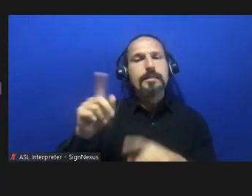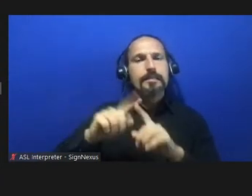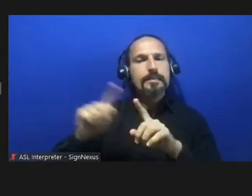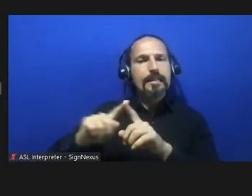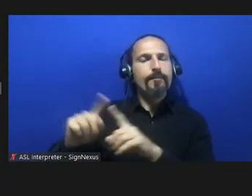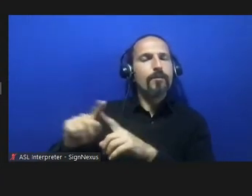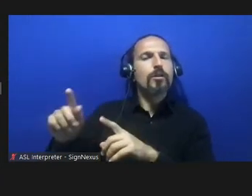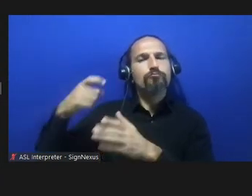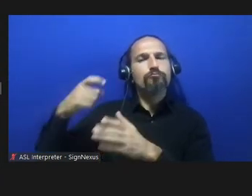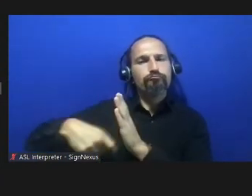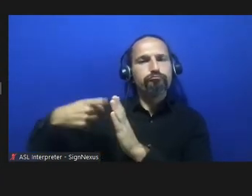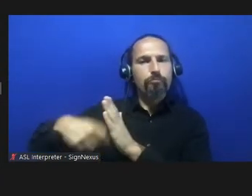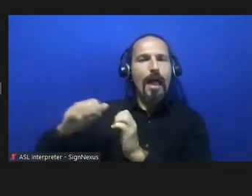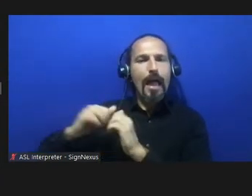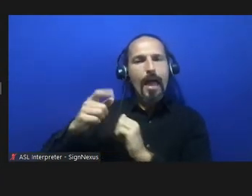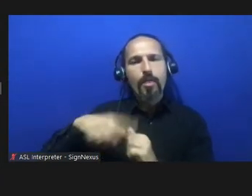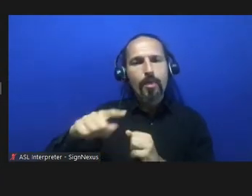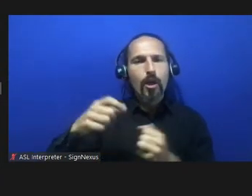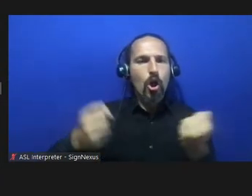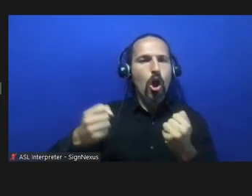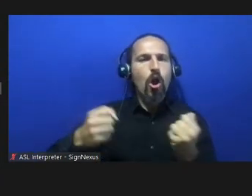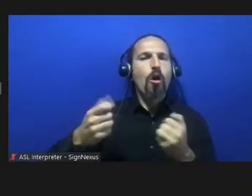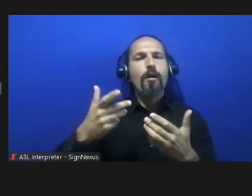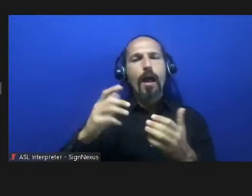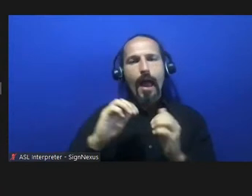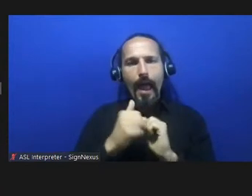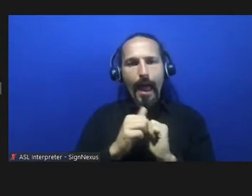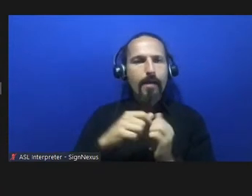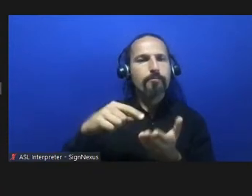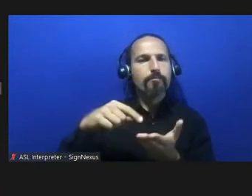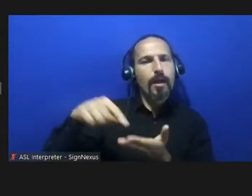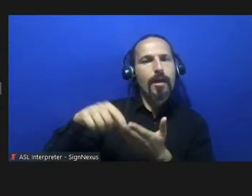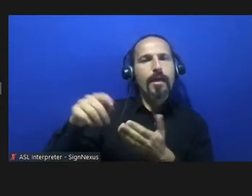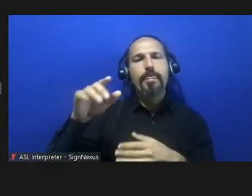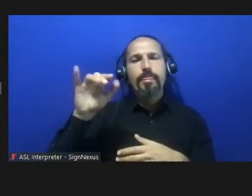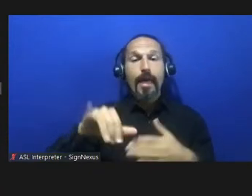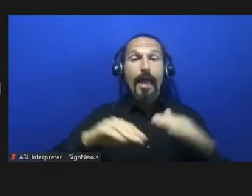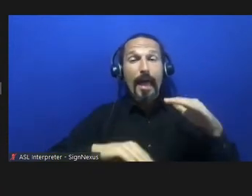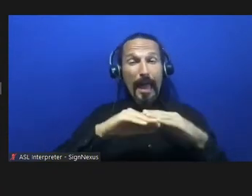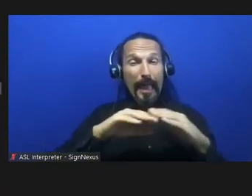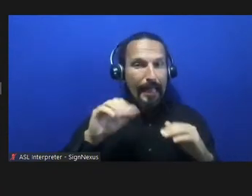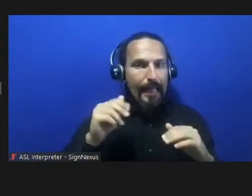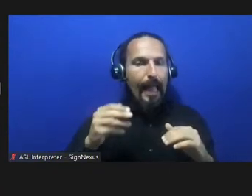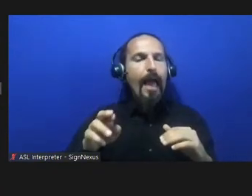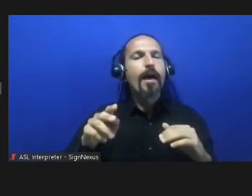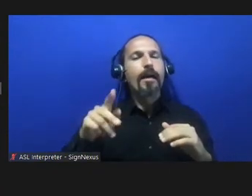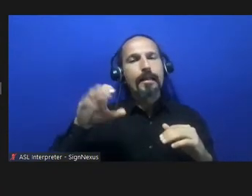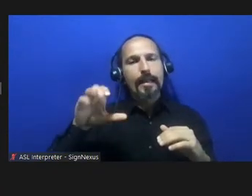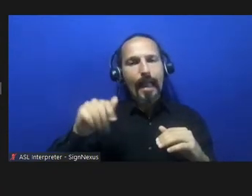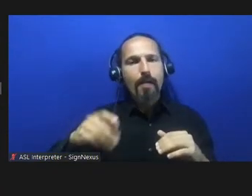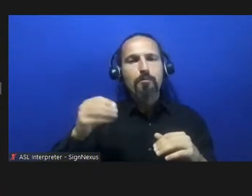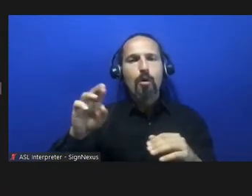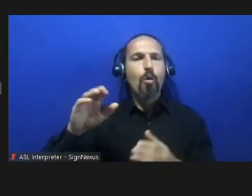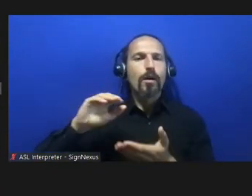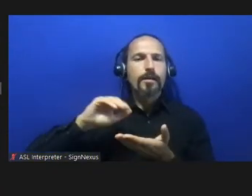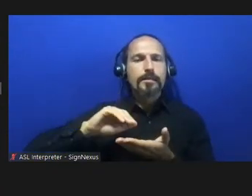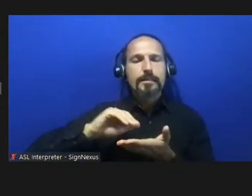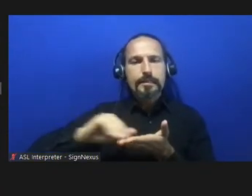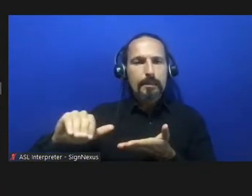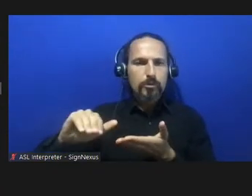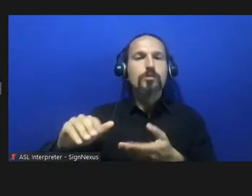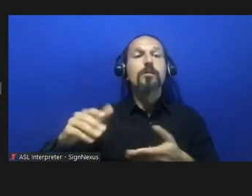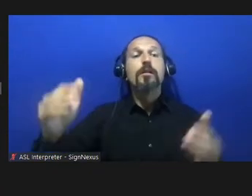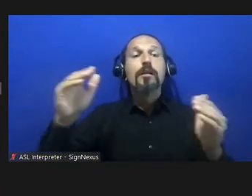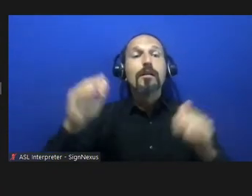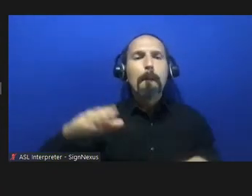how these different types of vehicles were treated with respect to caps or exemptions finally as you move to the